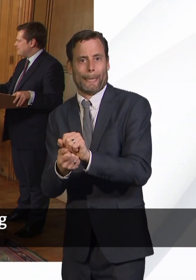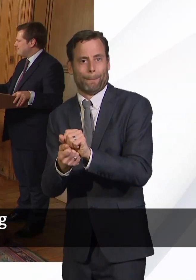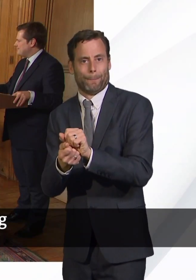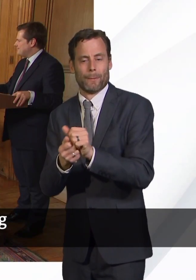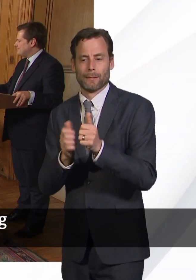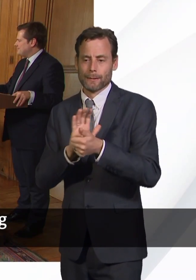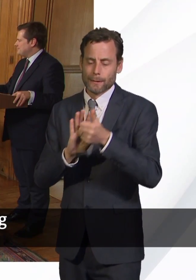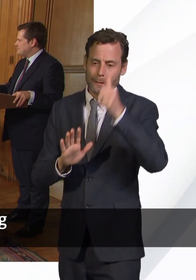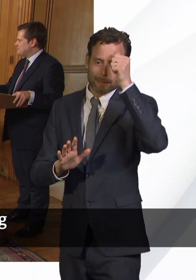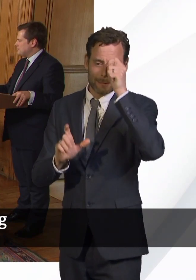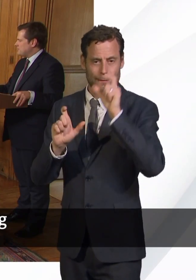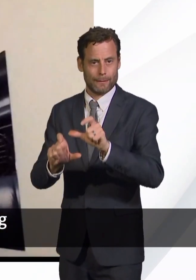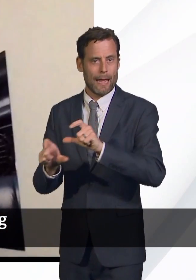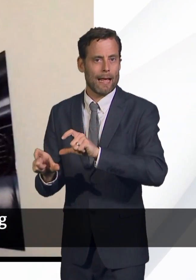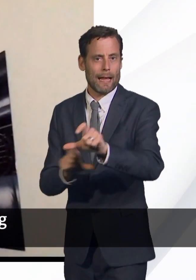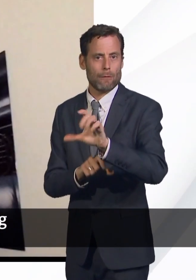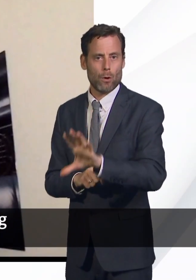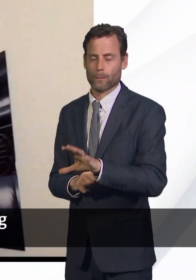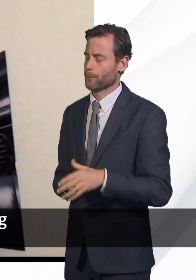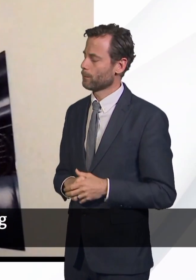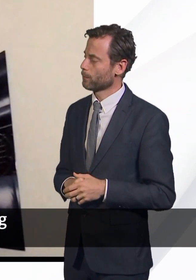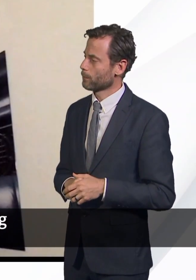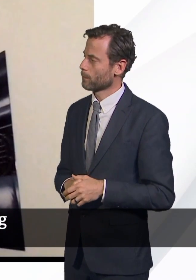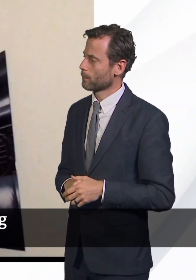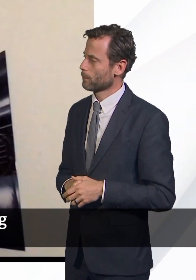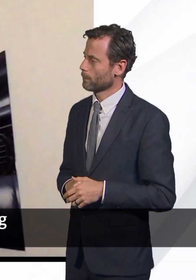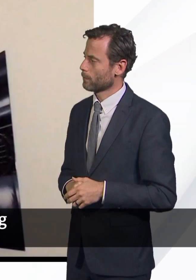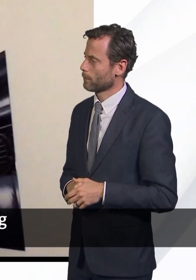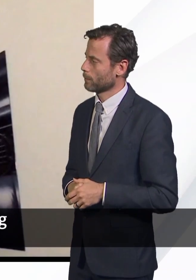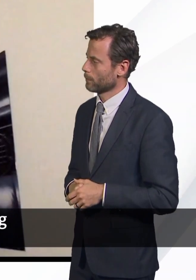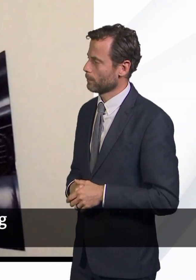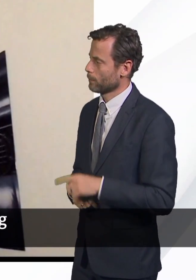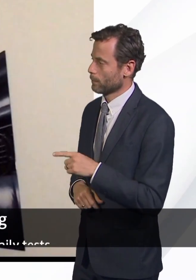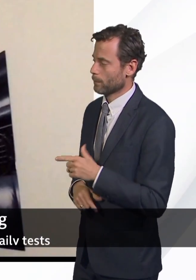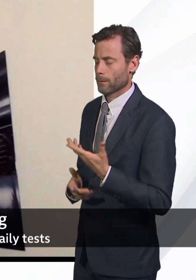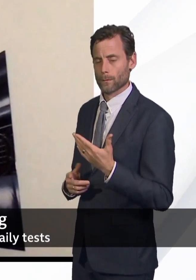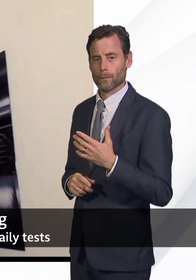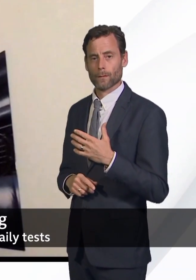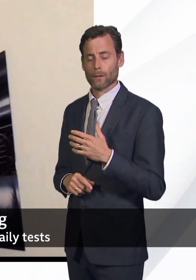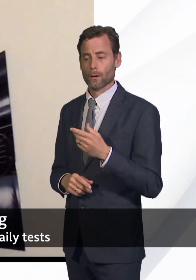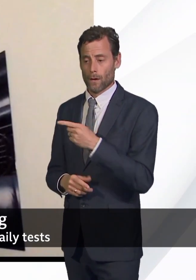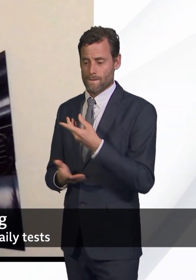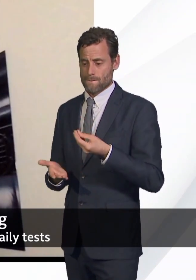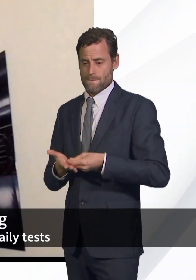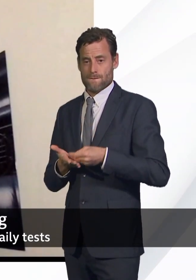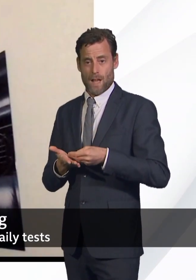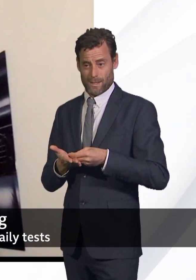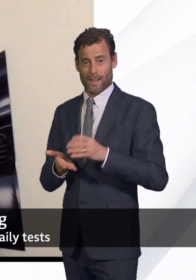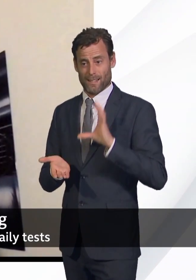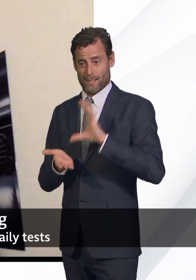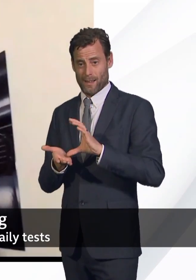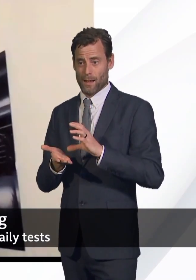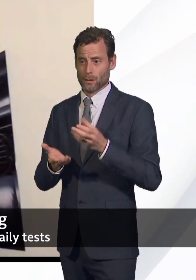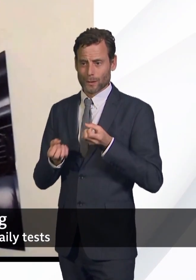question? Just a quick one. I mean, as you know, Community Secretary, some of the funding isn't getting through to care homes. It's not being passed on by